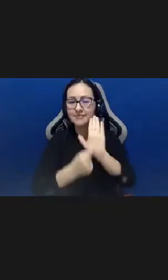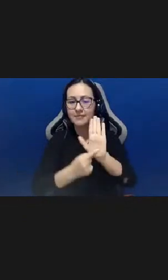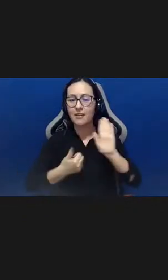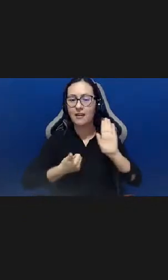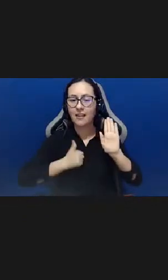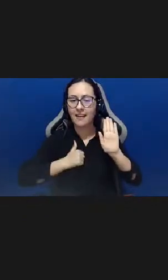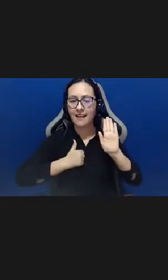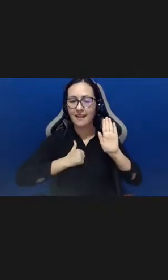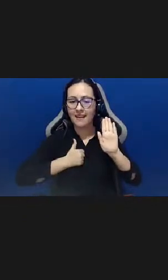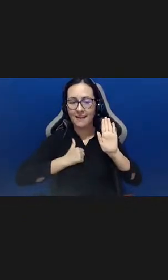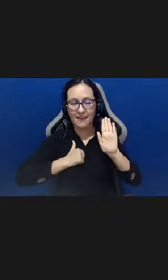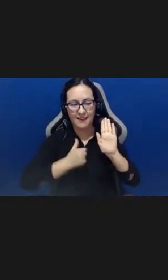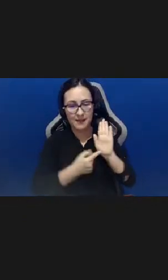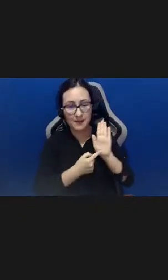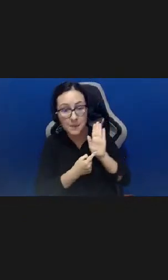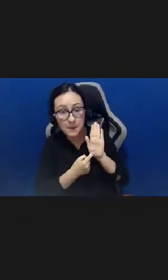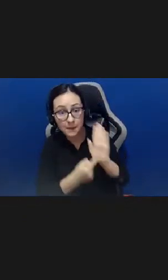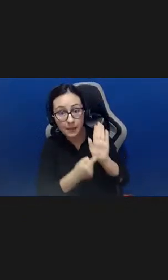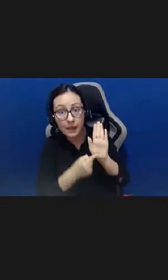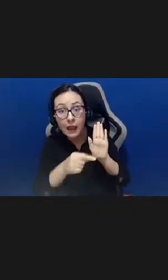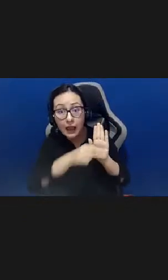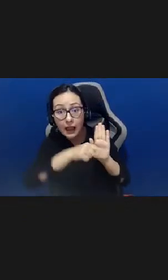significantly increase because of COVID.